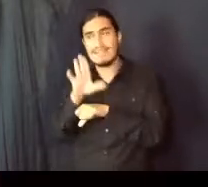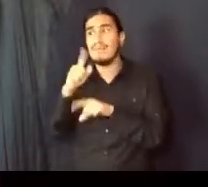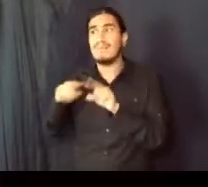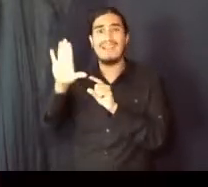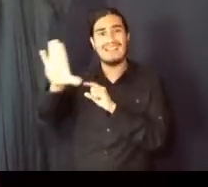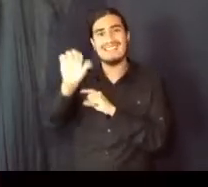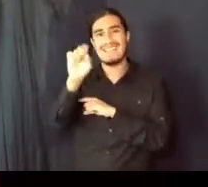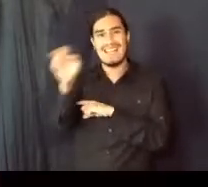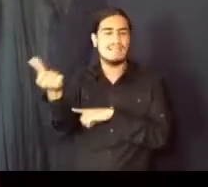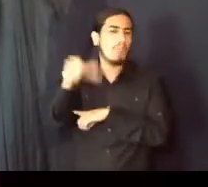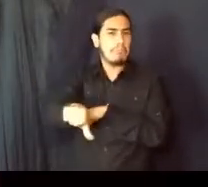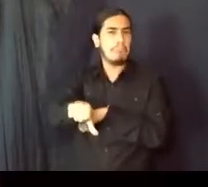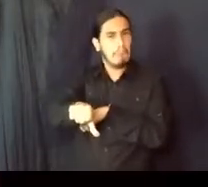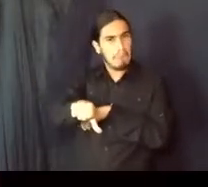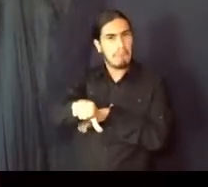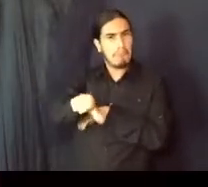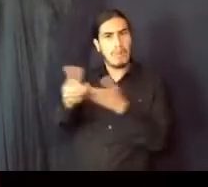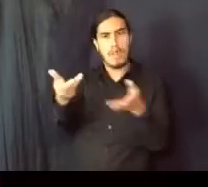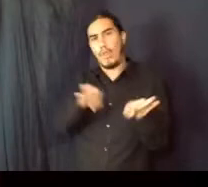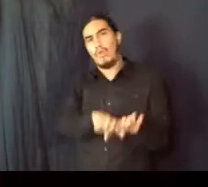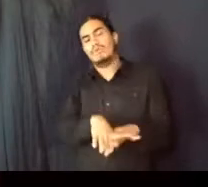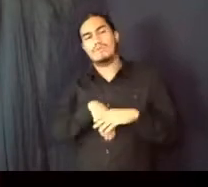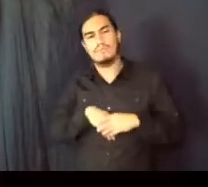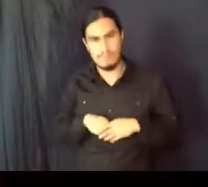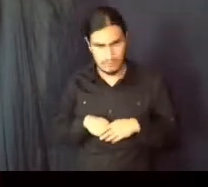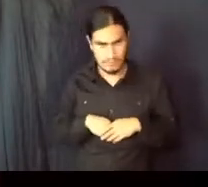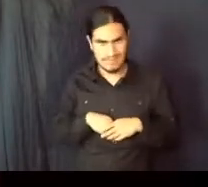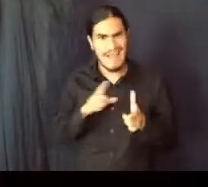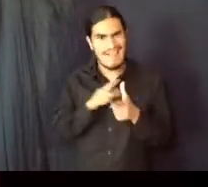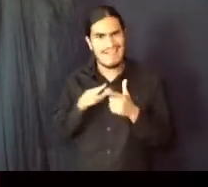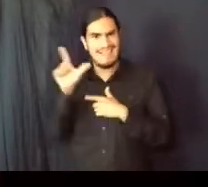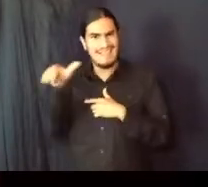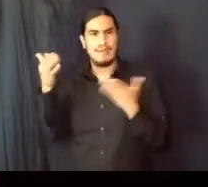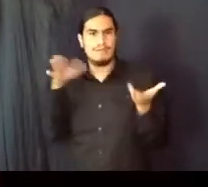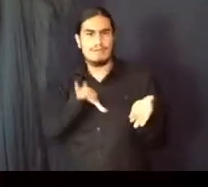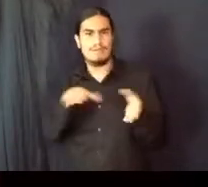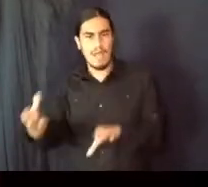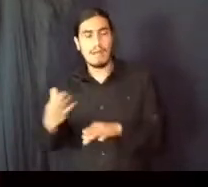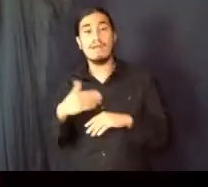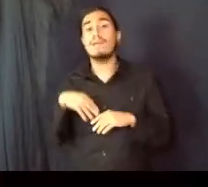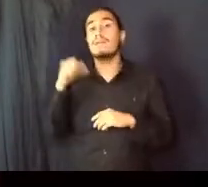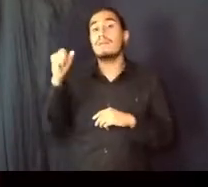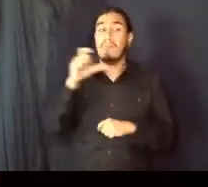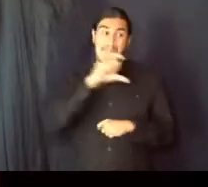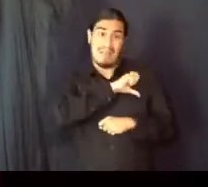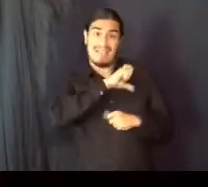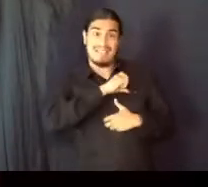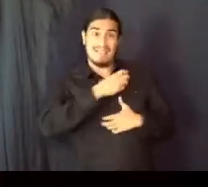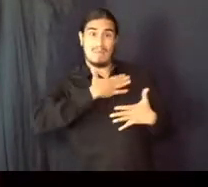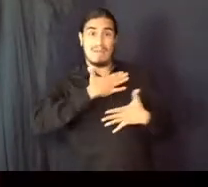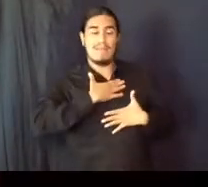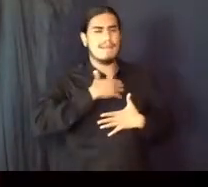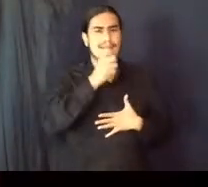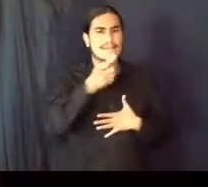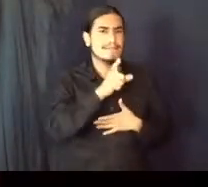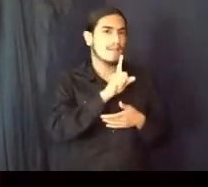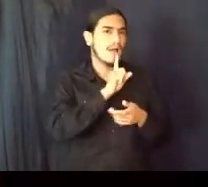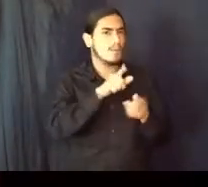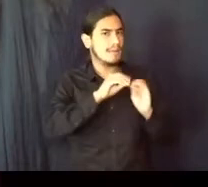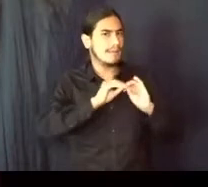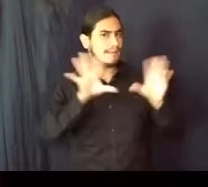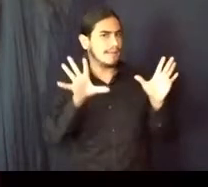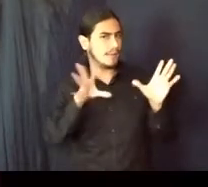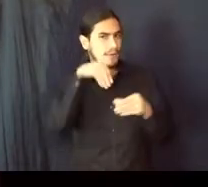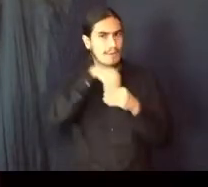month. Policing as unbreathing, however, is not always explicitly expressed in these words.